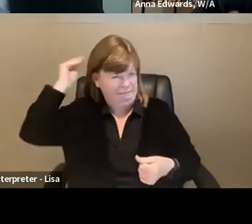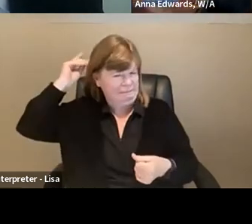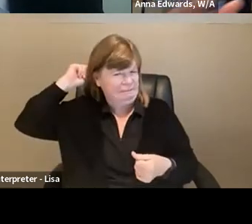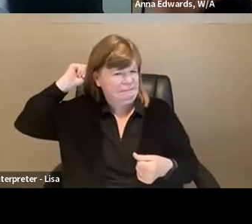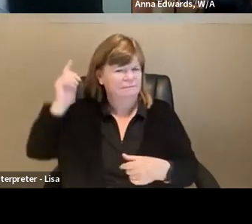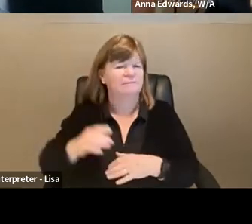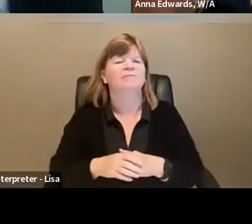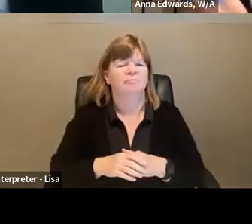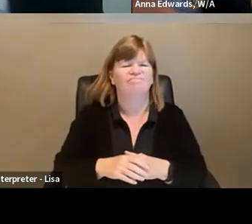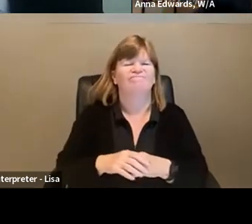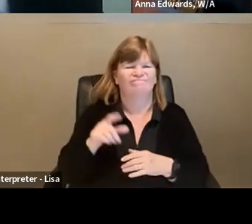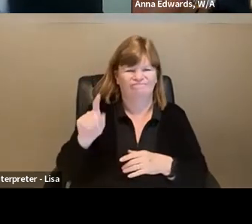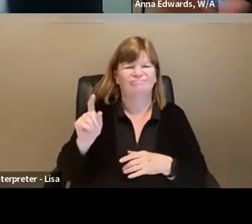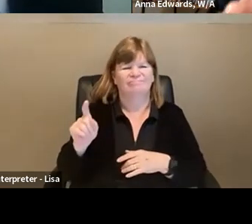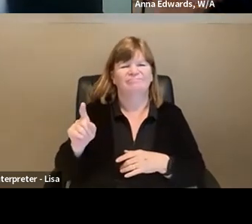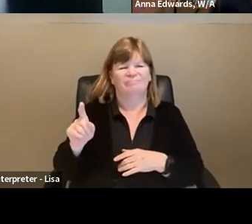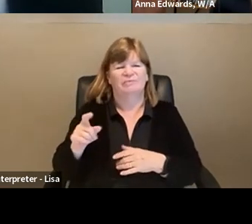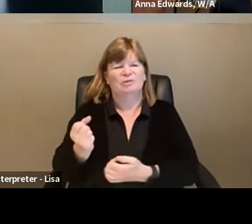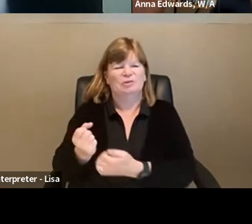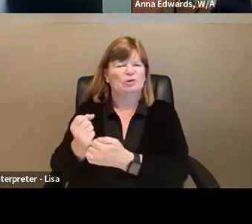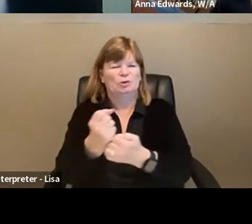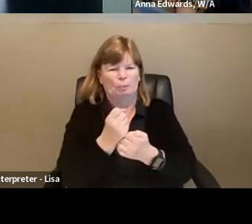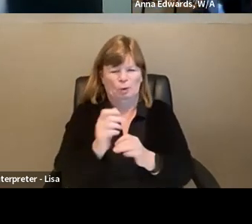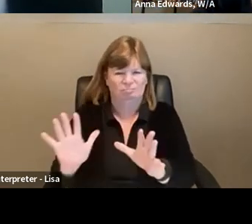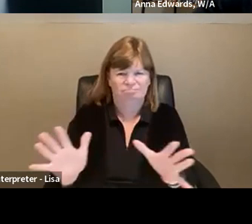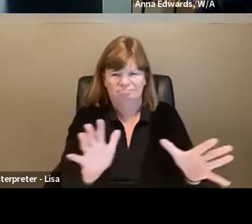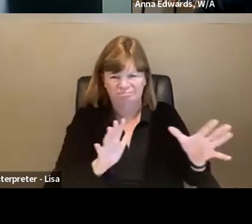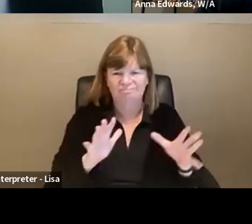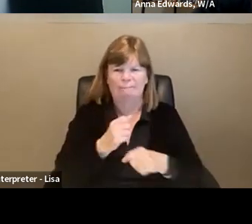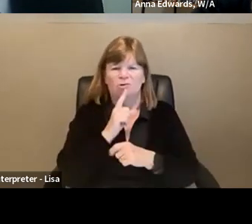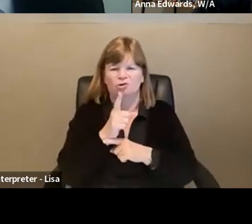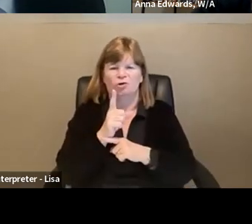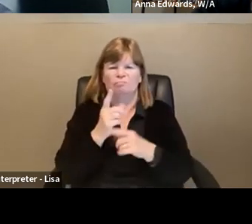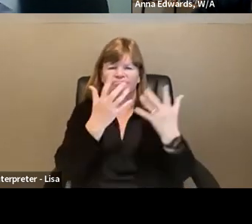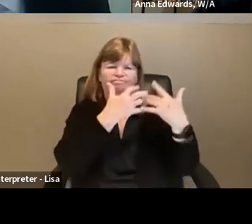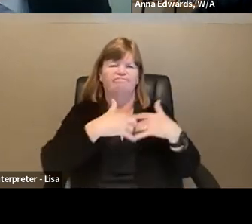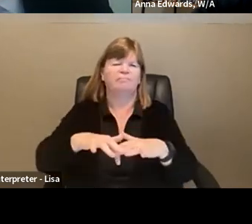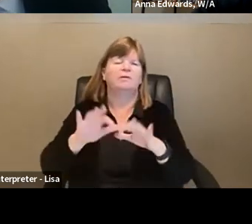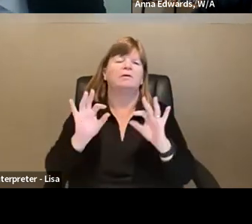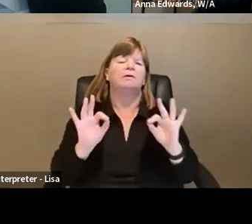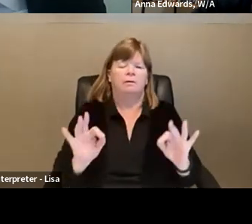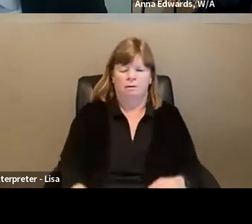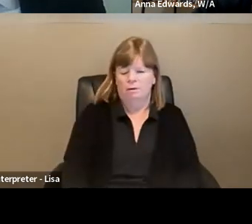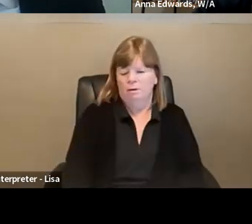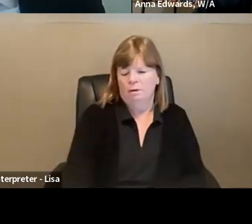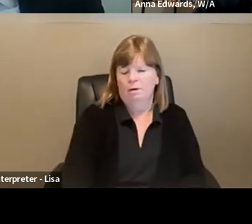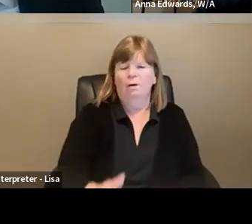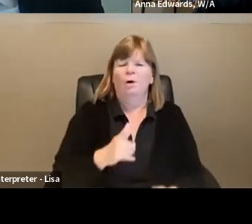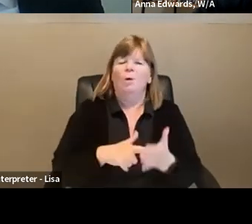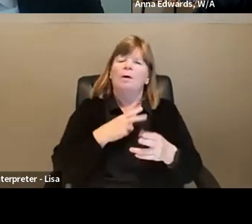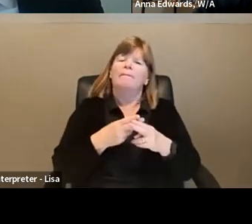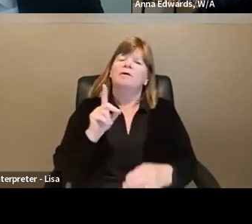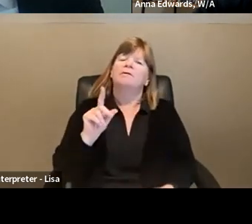And being a partner that can support on the messaging at the outset to make sure everyone's aligned. What about data? I'm curious to